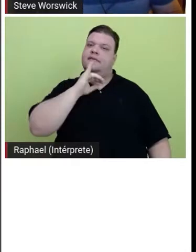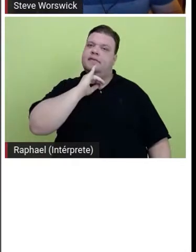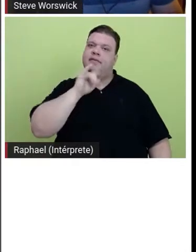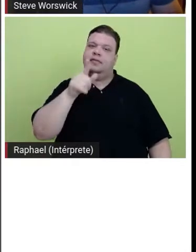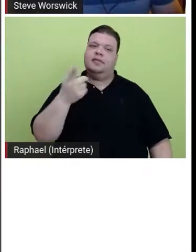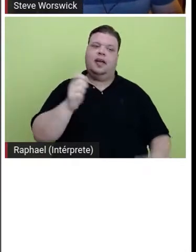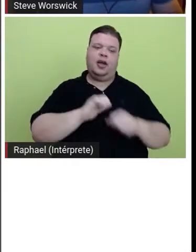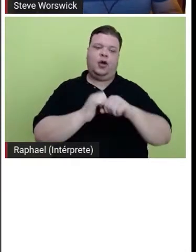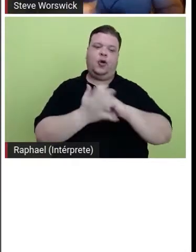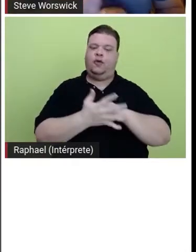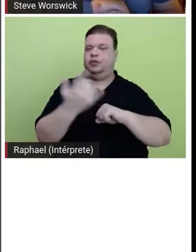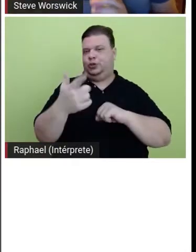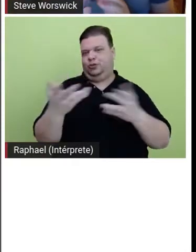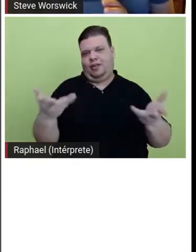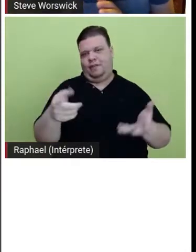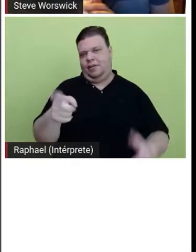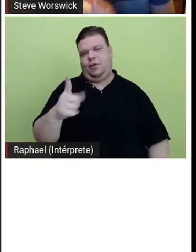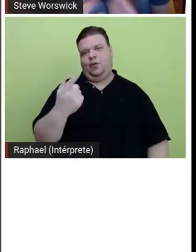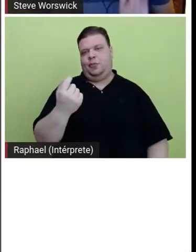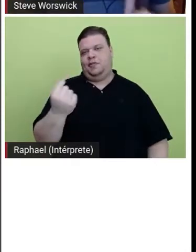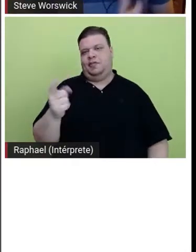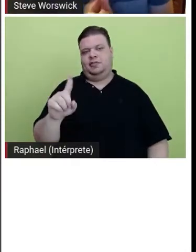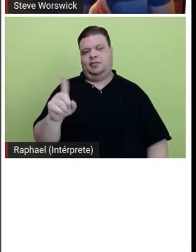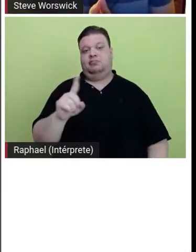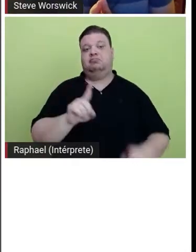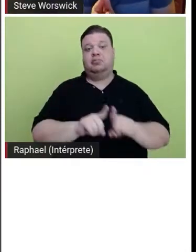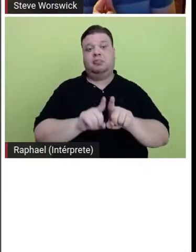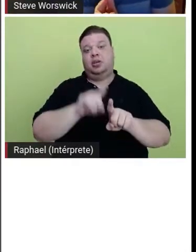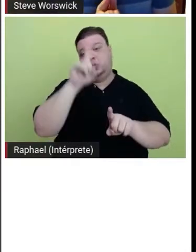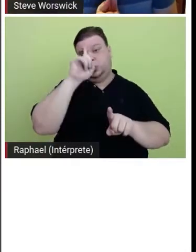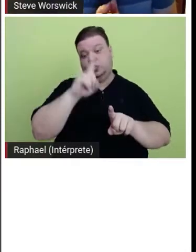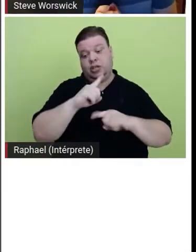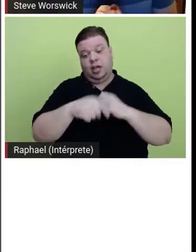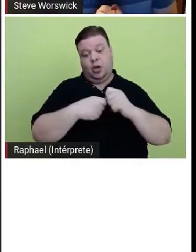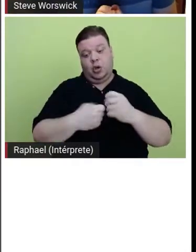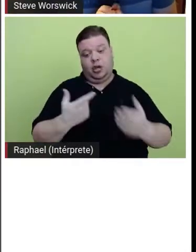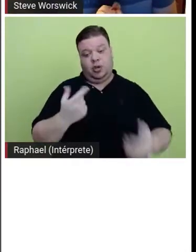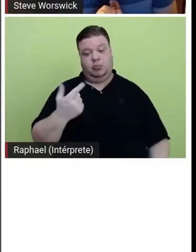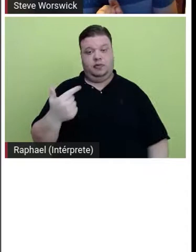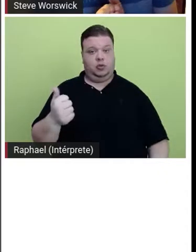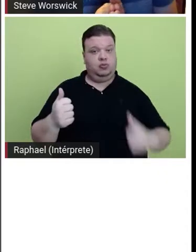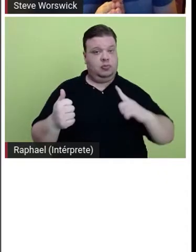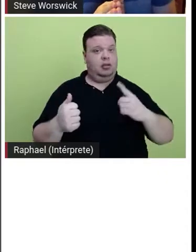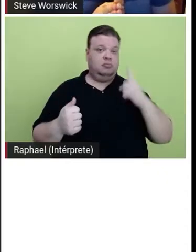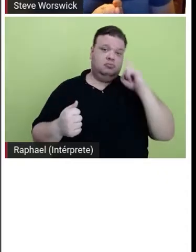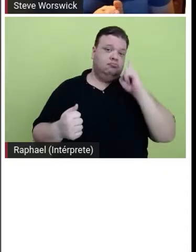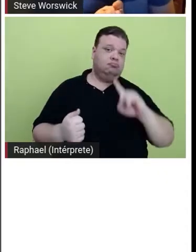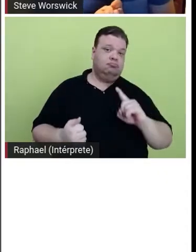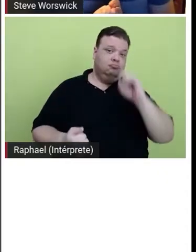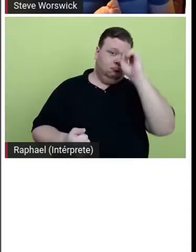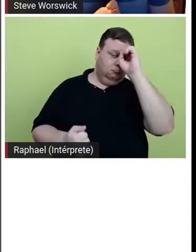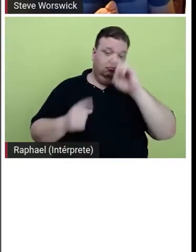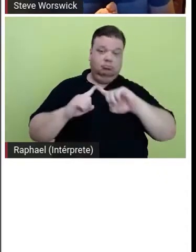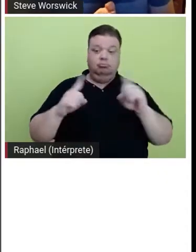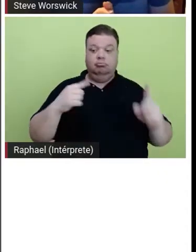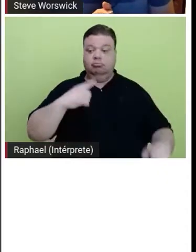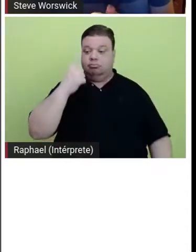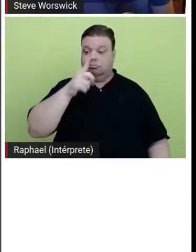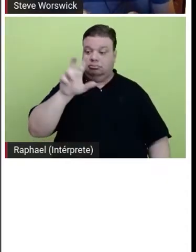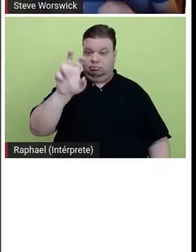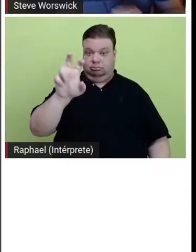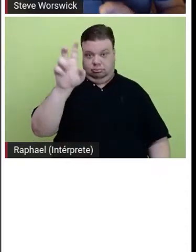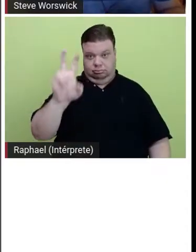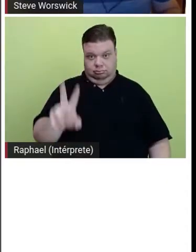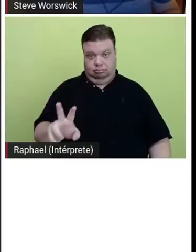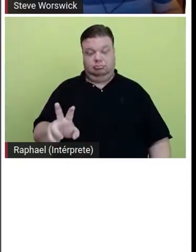number of times. It's won this most human-like conversational AI competition. So that's quite an honour. So